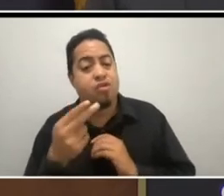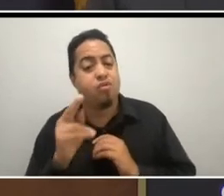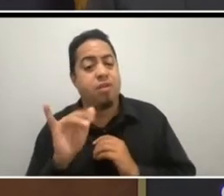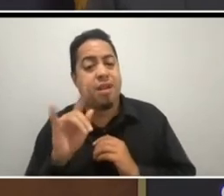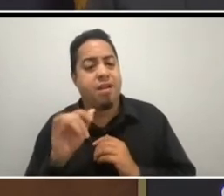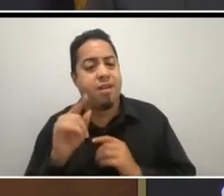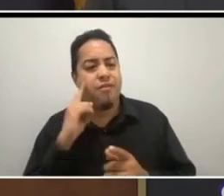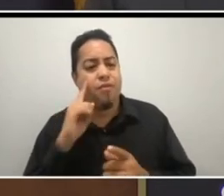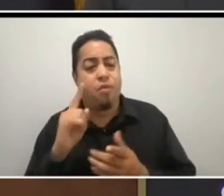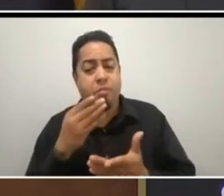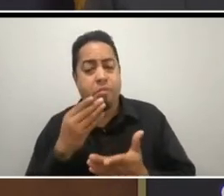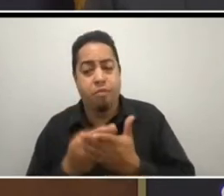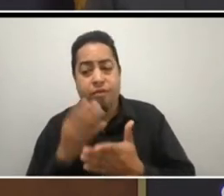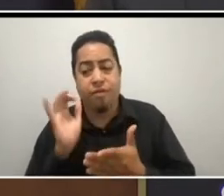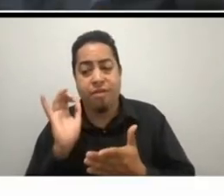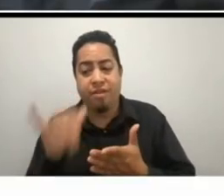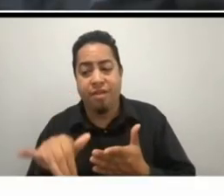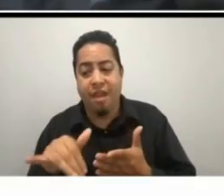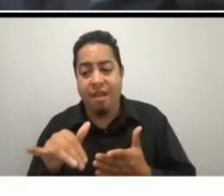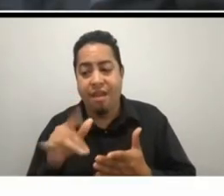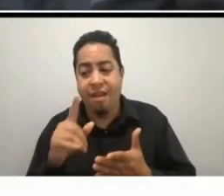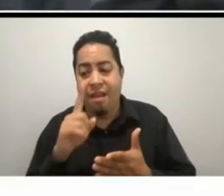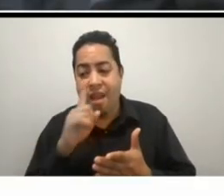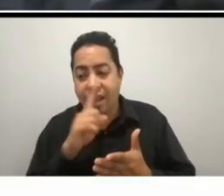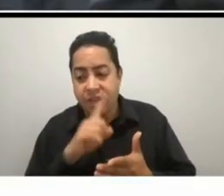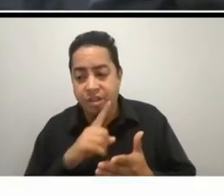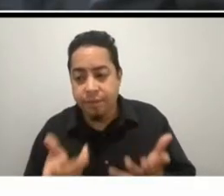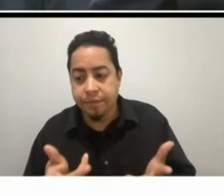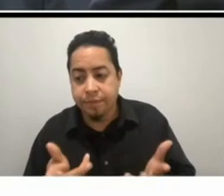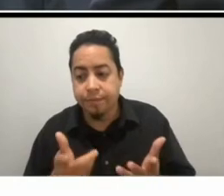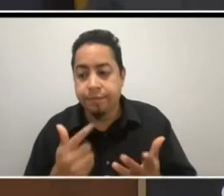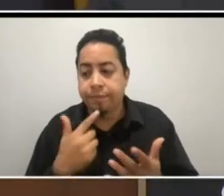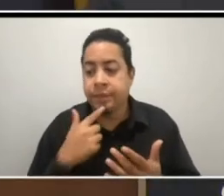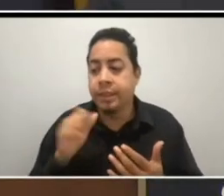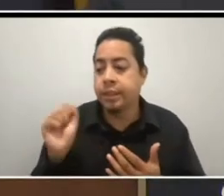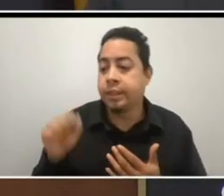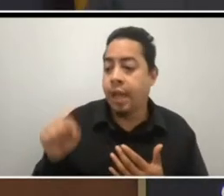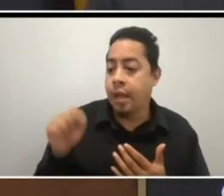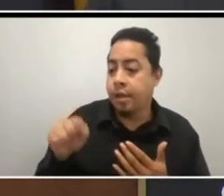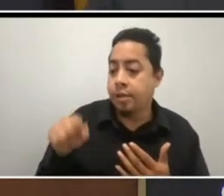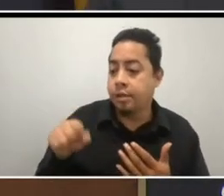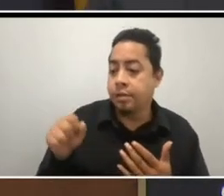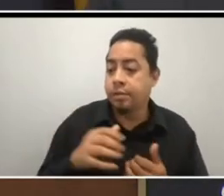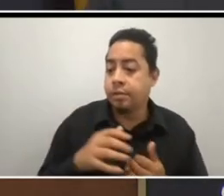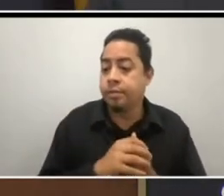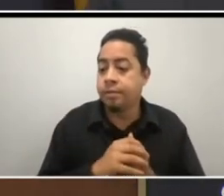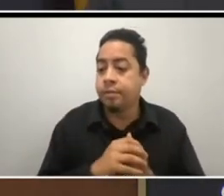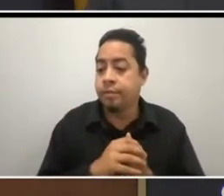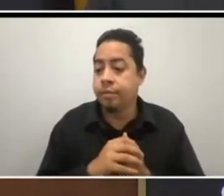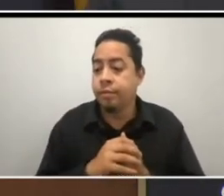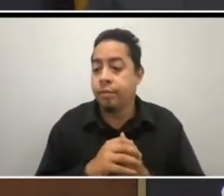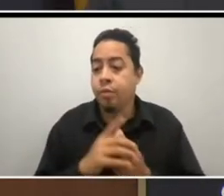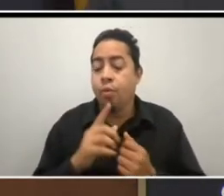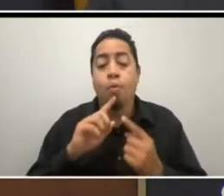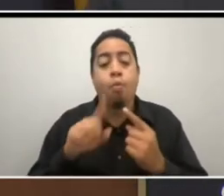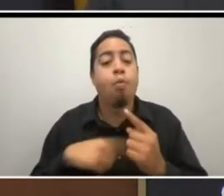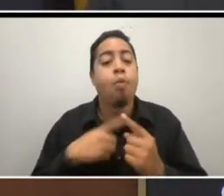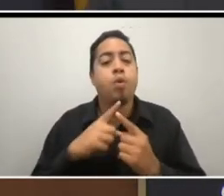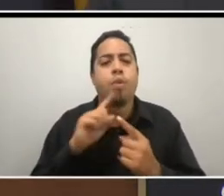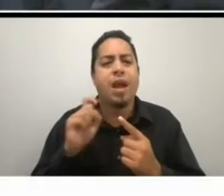these allegations of fraud that he was making? On multiple occasions, yes. And when you asked him for evidence of this fraud, what did he